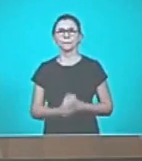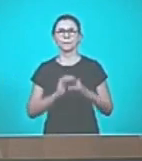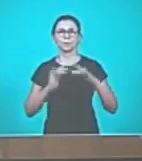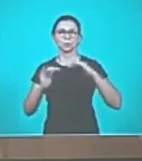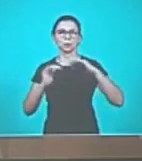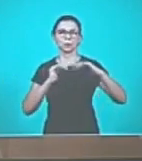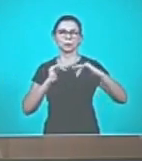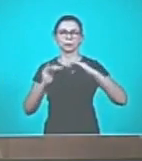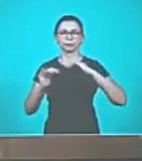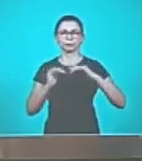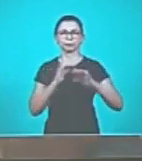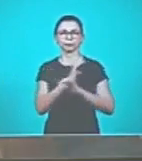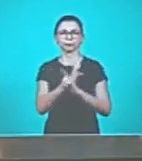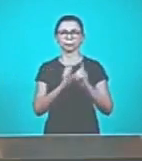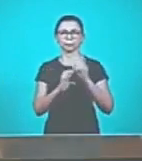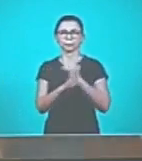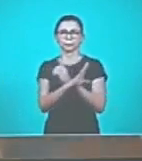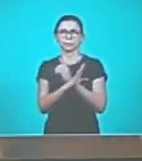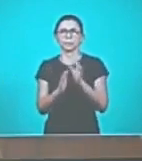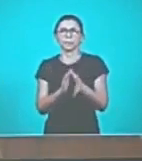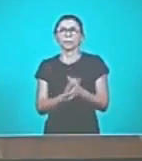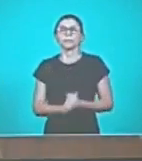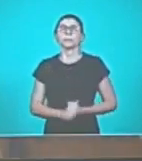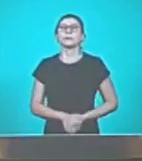the dynamic of this Sunday school.